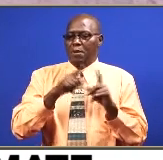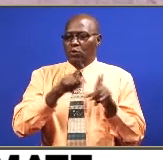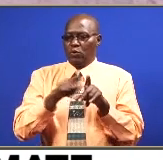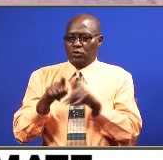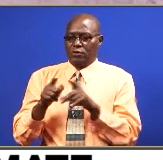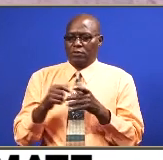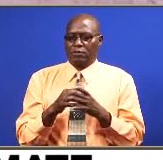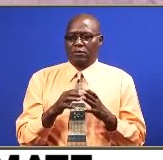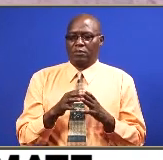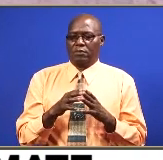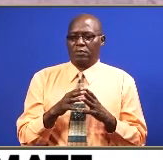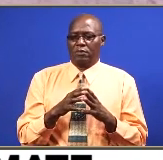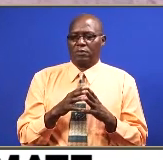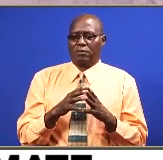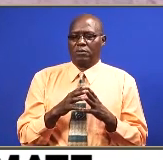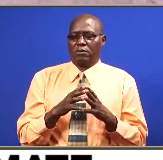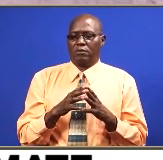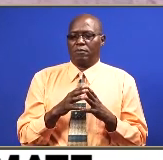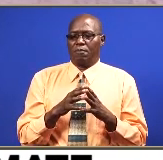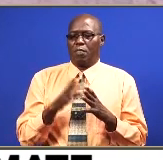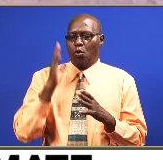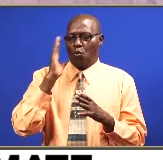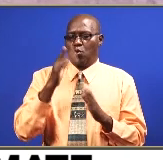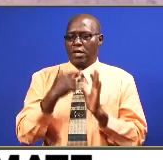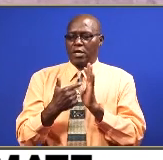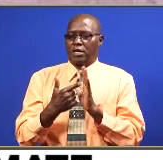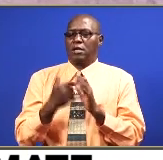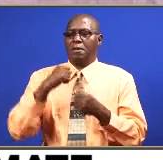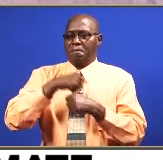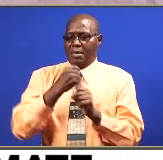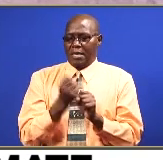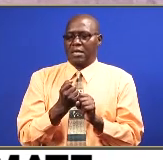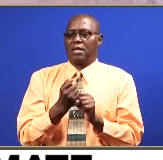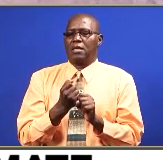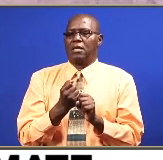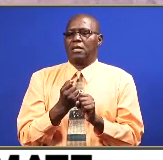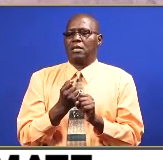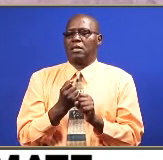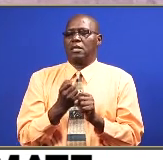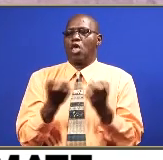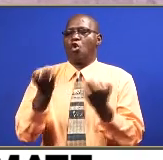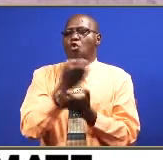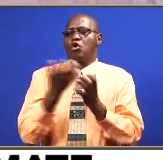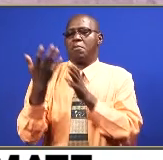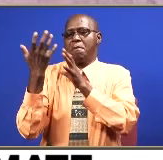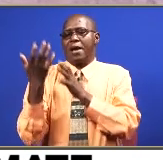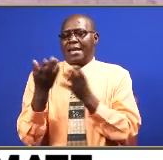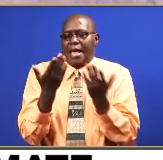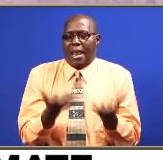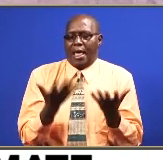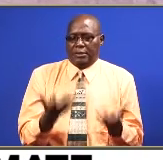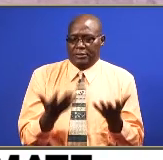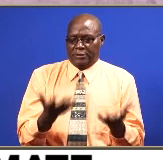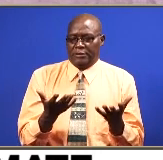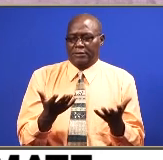not only shall we lighten the economic burden on the people, but also the burden of the education and healthcare sectors